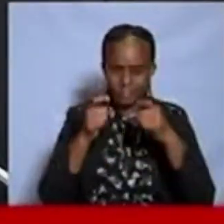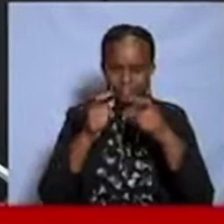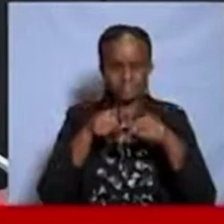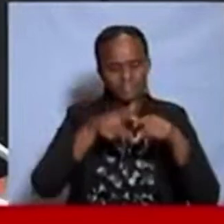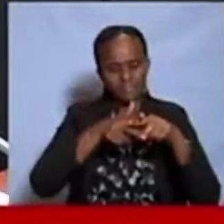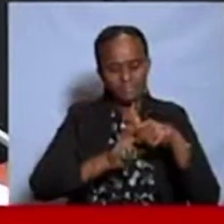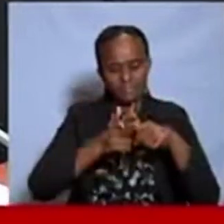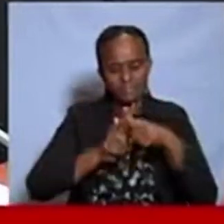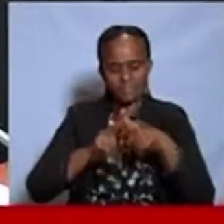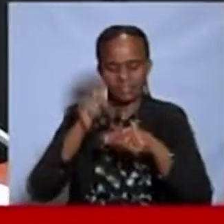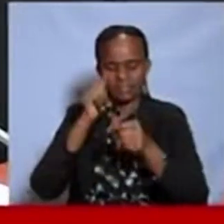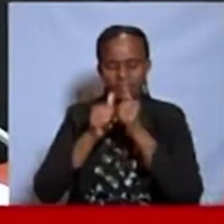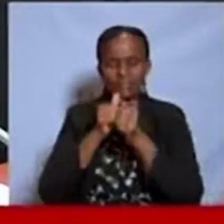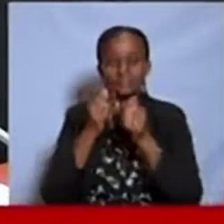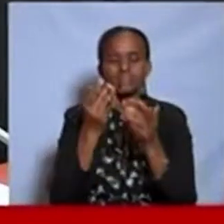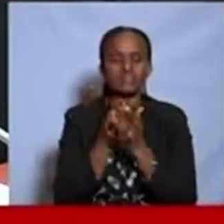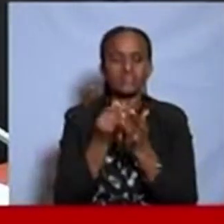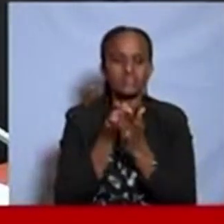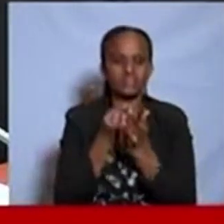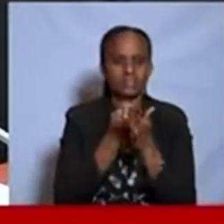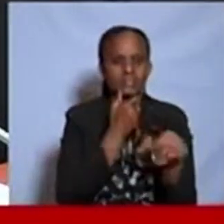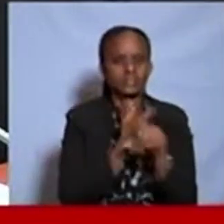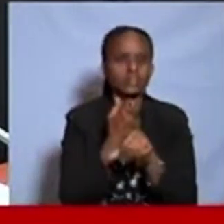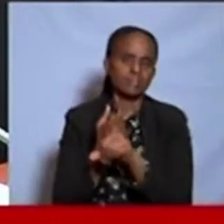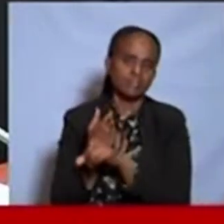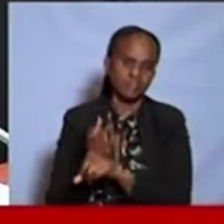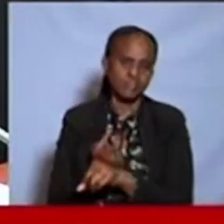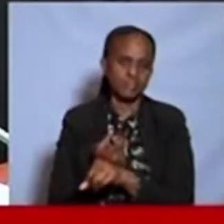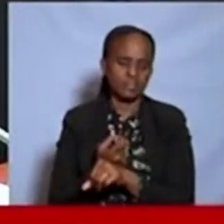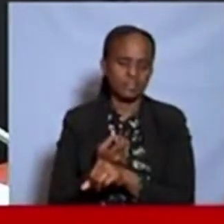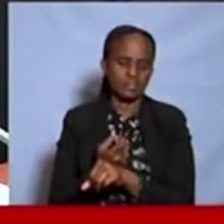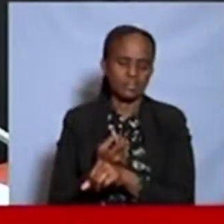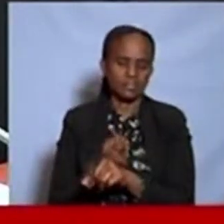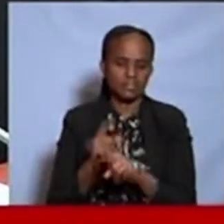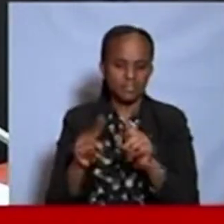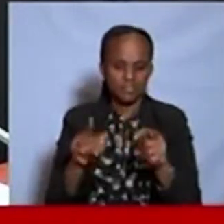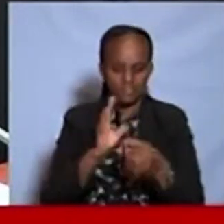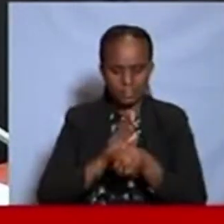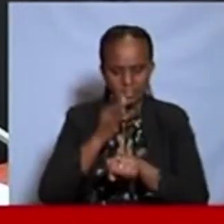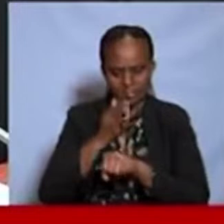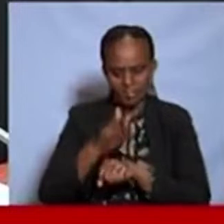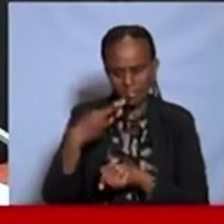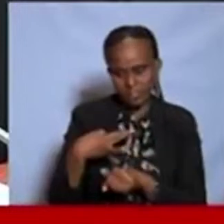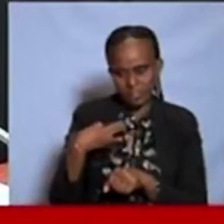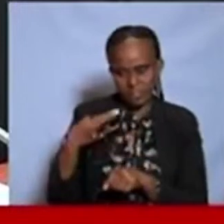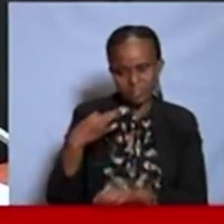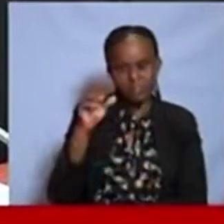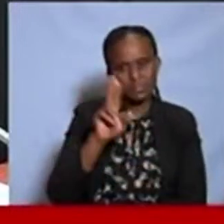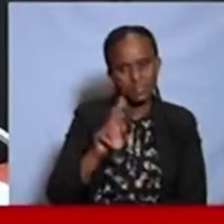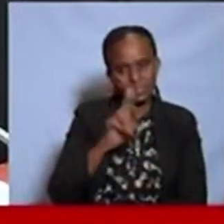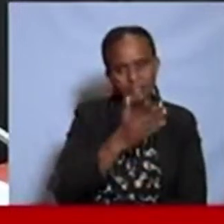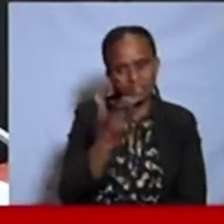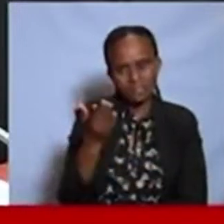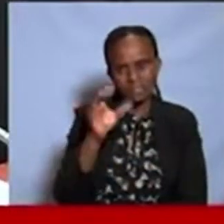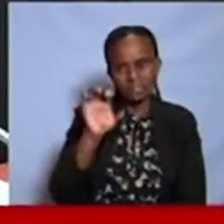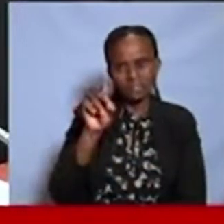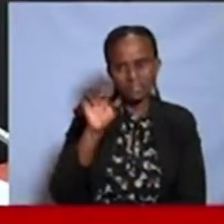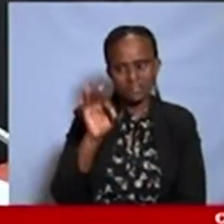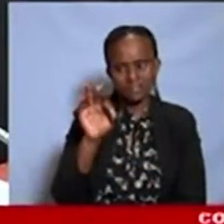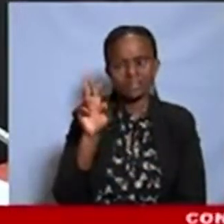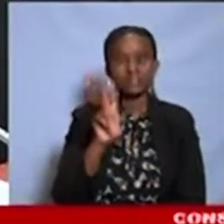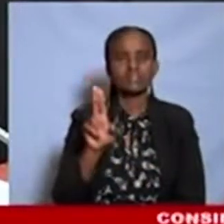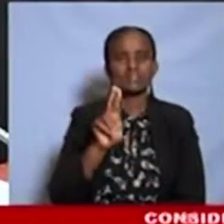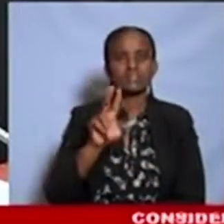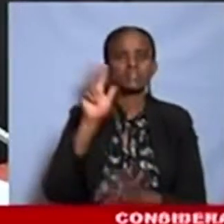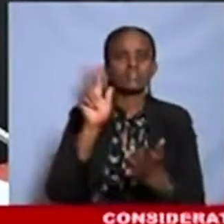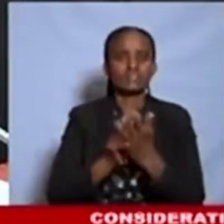of the financial difficulties. But after applying to use CDF, then it was approved and we